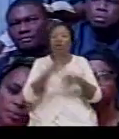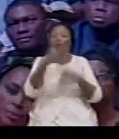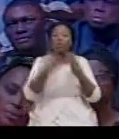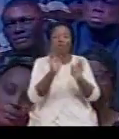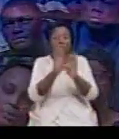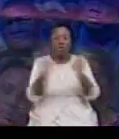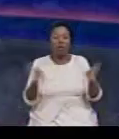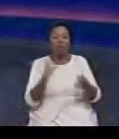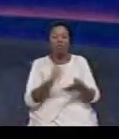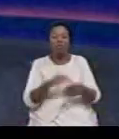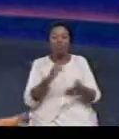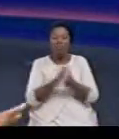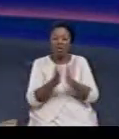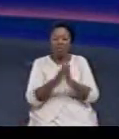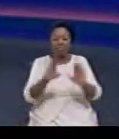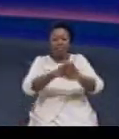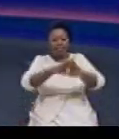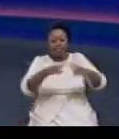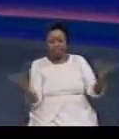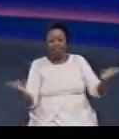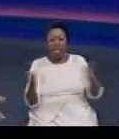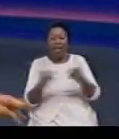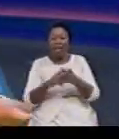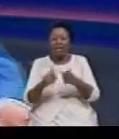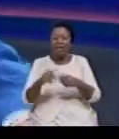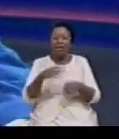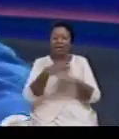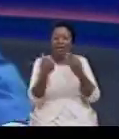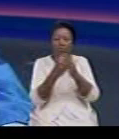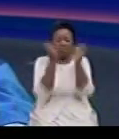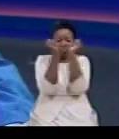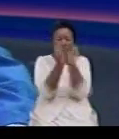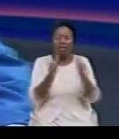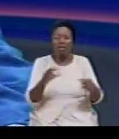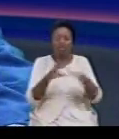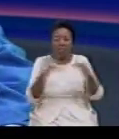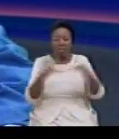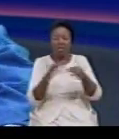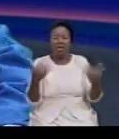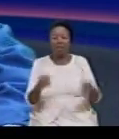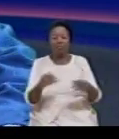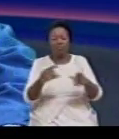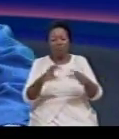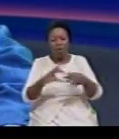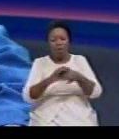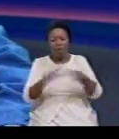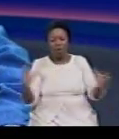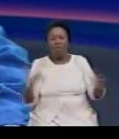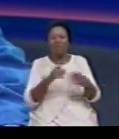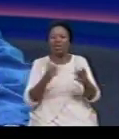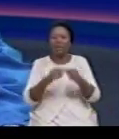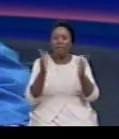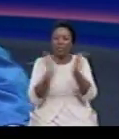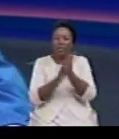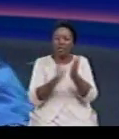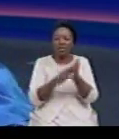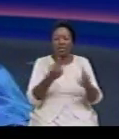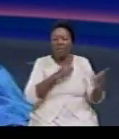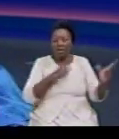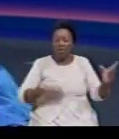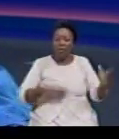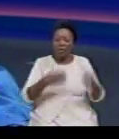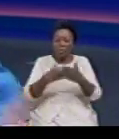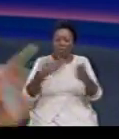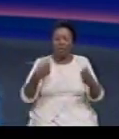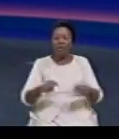and their shackles and their chains, everything thing totally loose. They praised the Lord before the